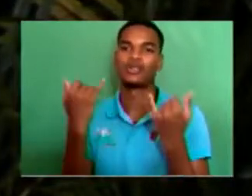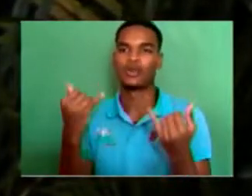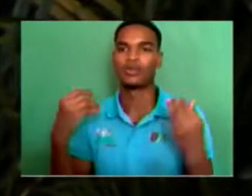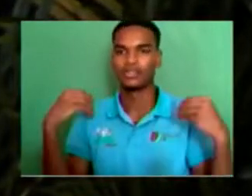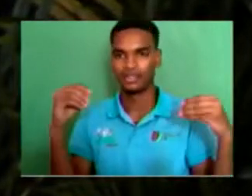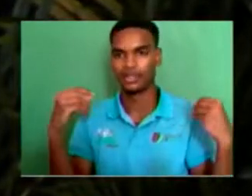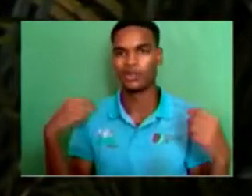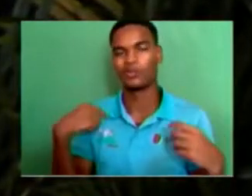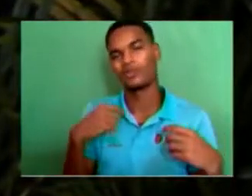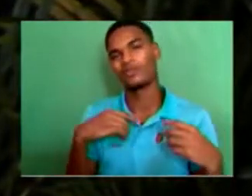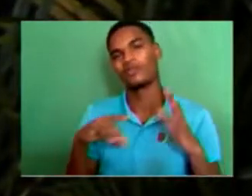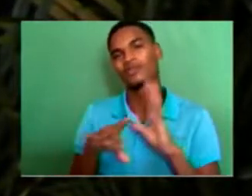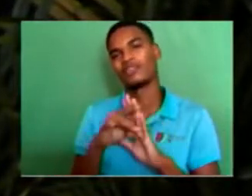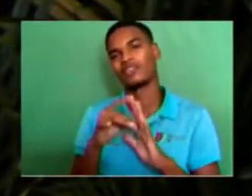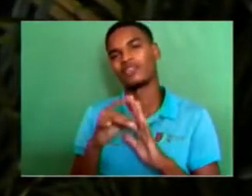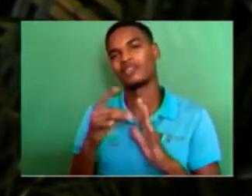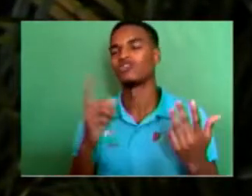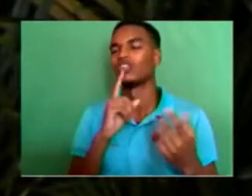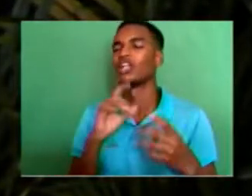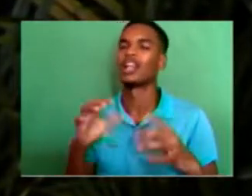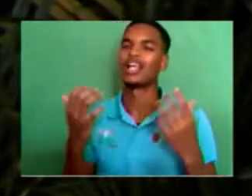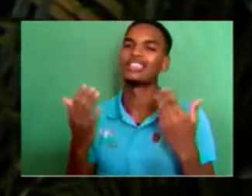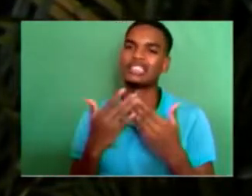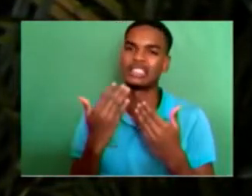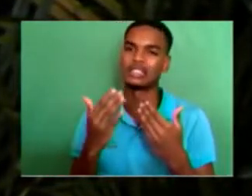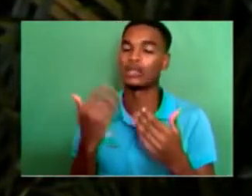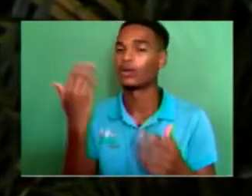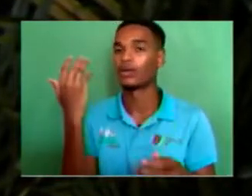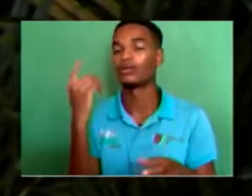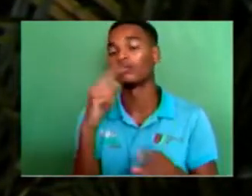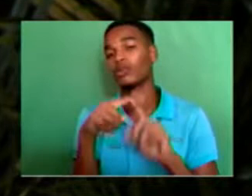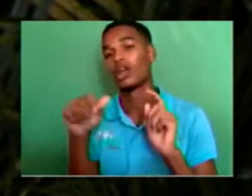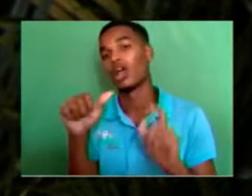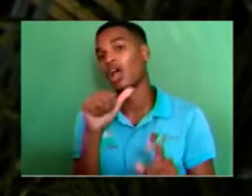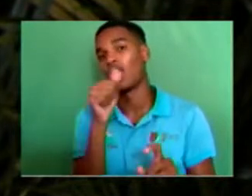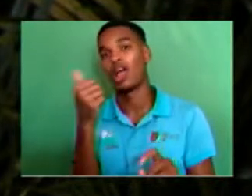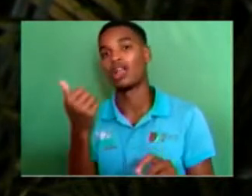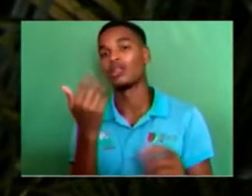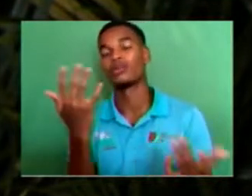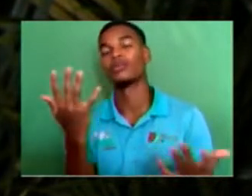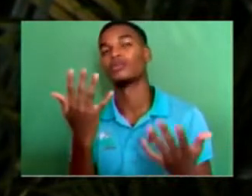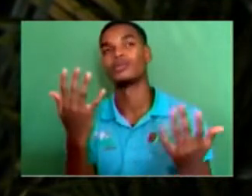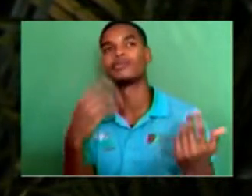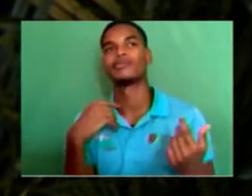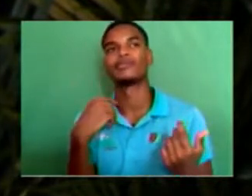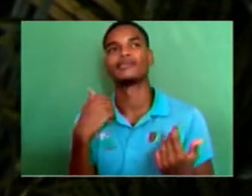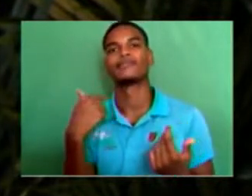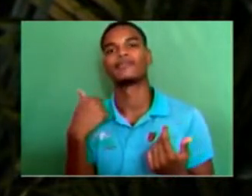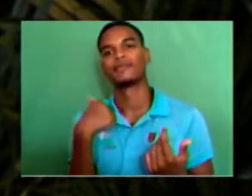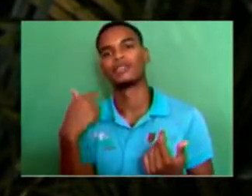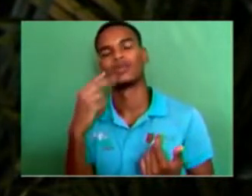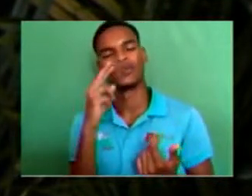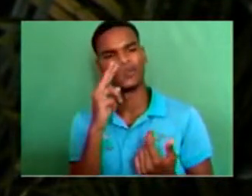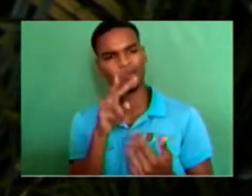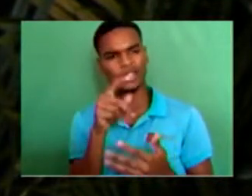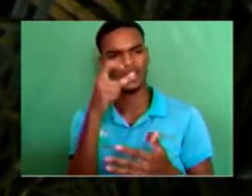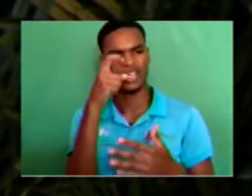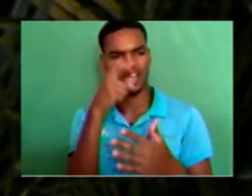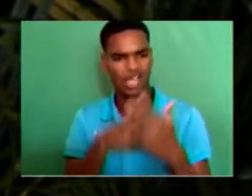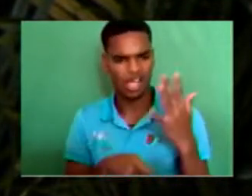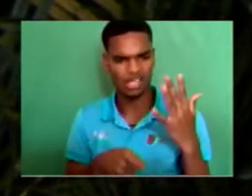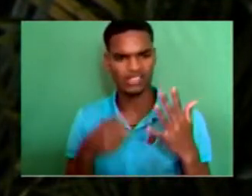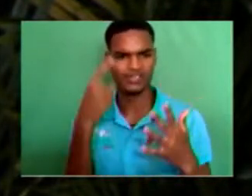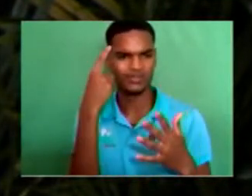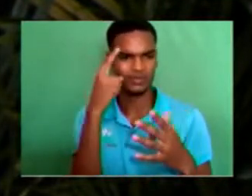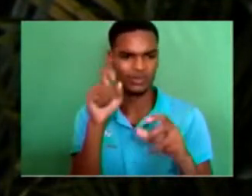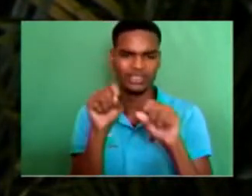lot easier. The other thing is that as I look at the cost of the stations